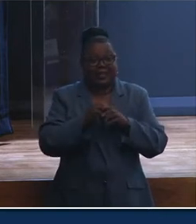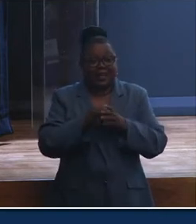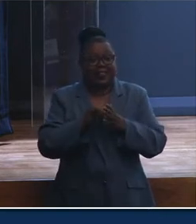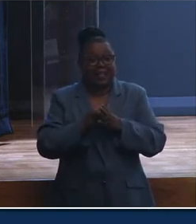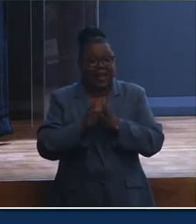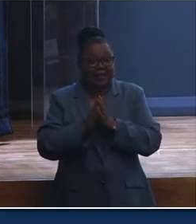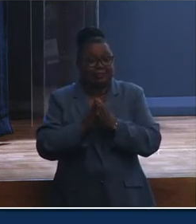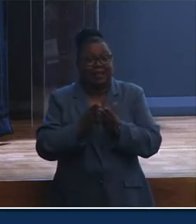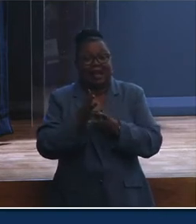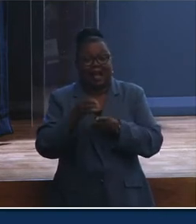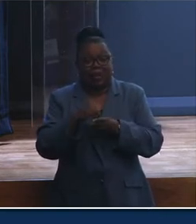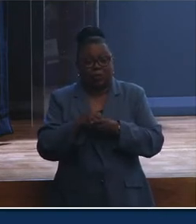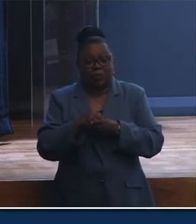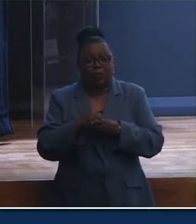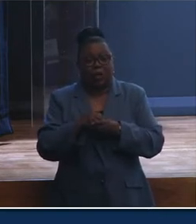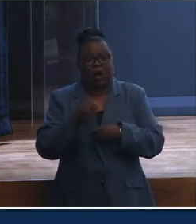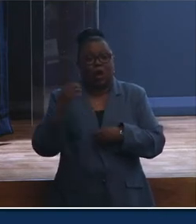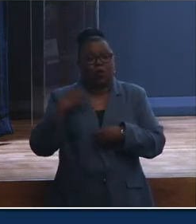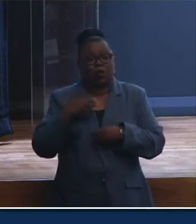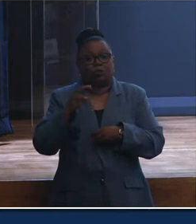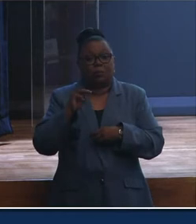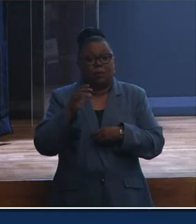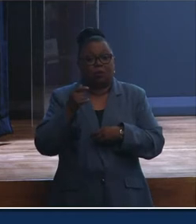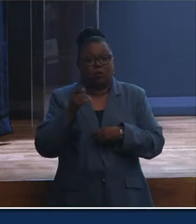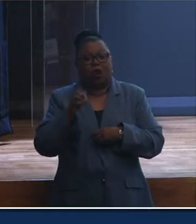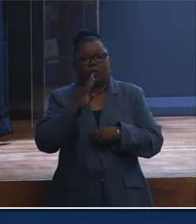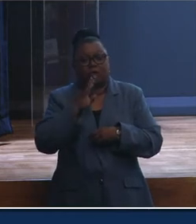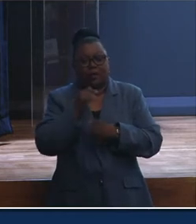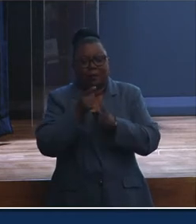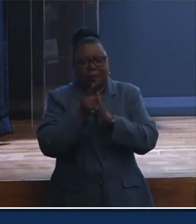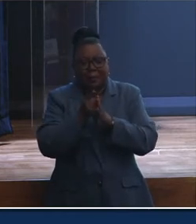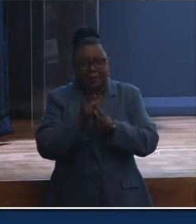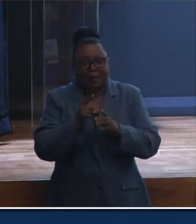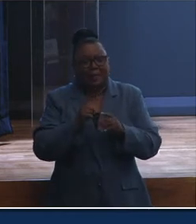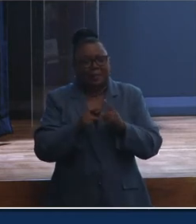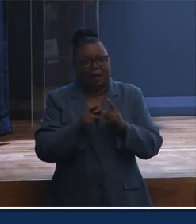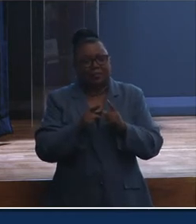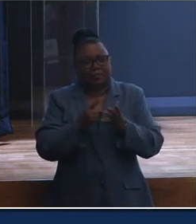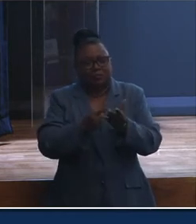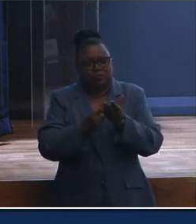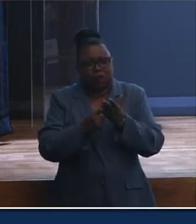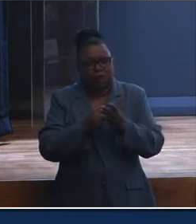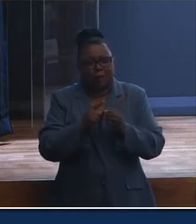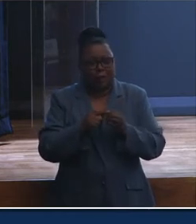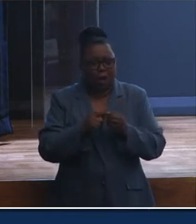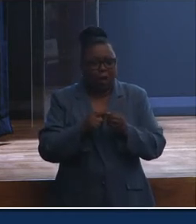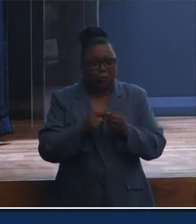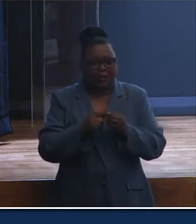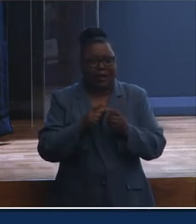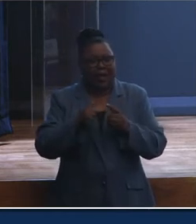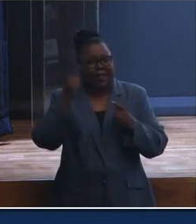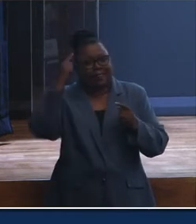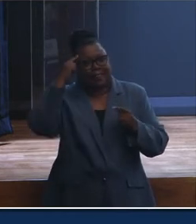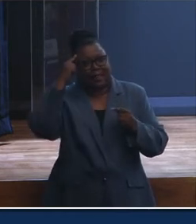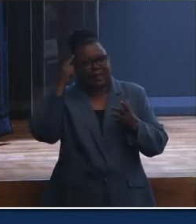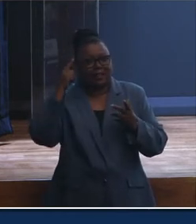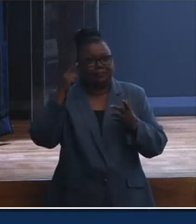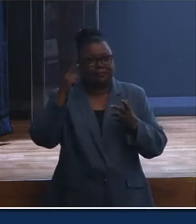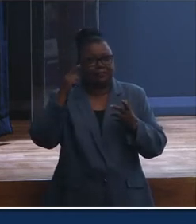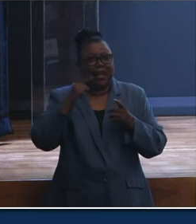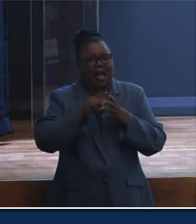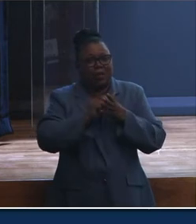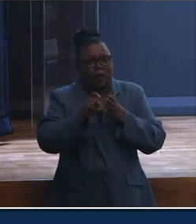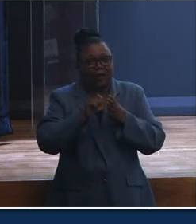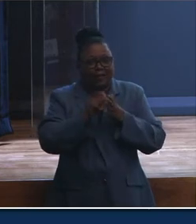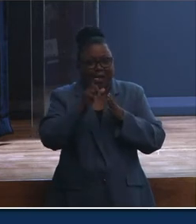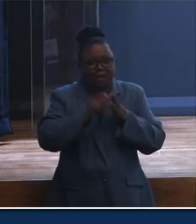that, including Coach McGraw, which we'll talk about in a second. But talk about, in thinking and writing